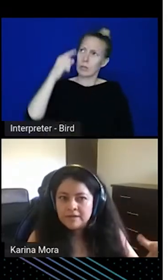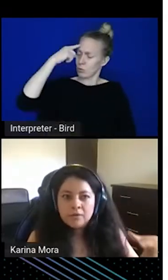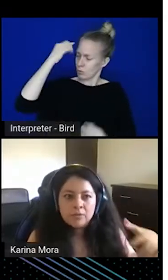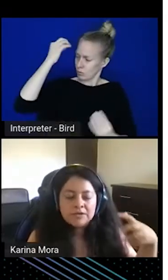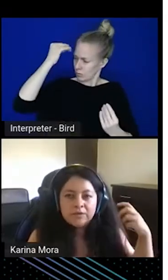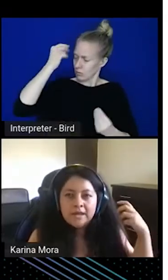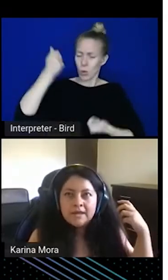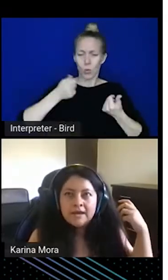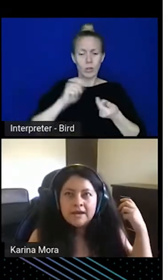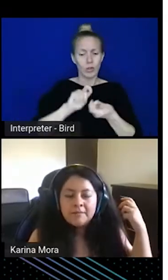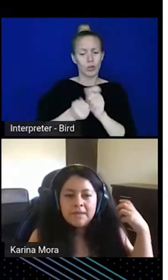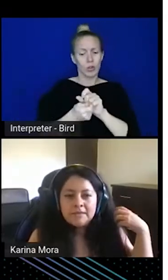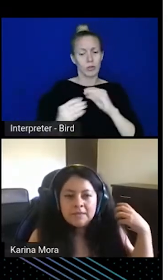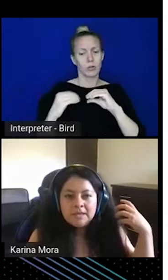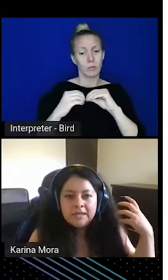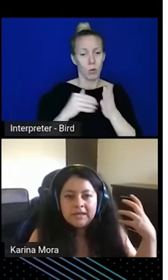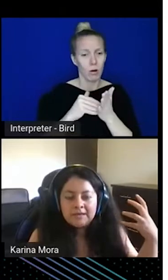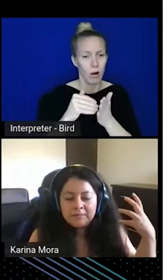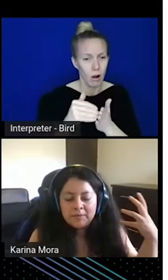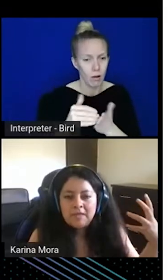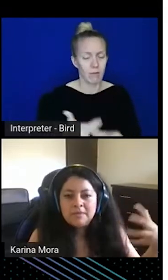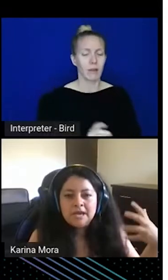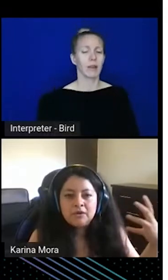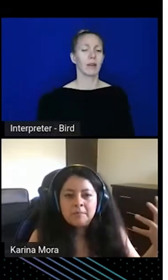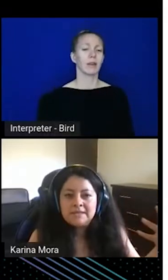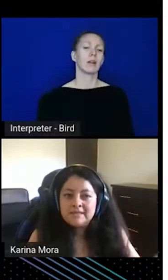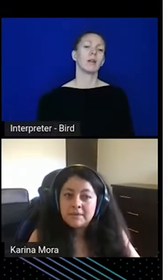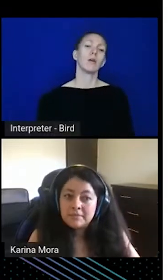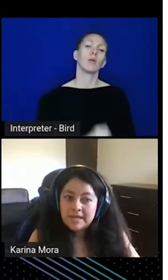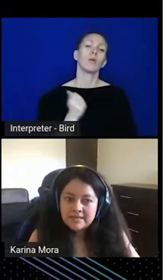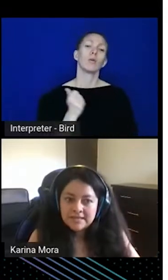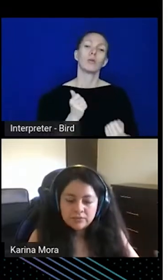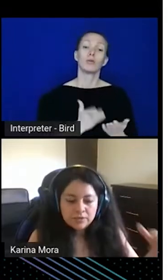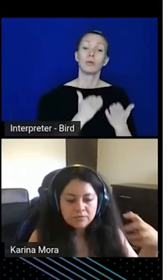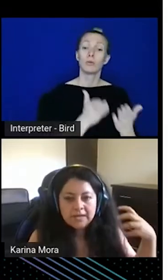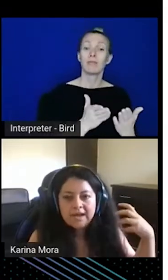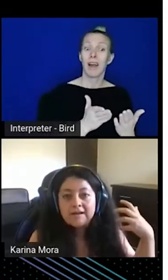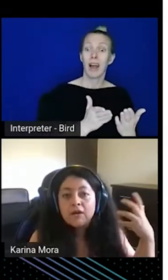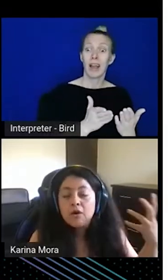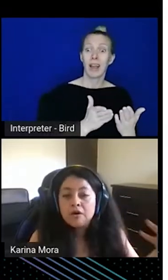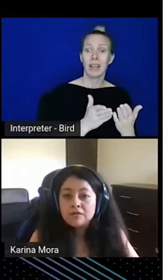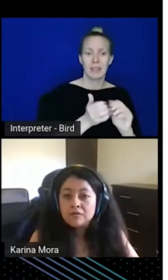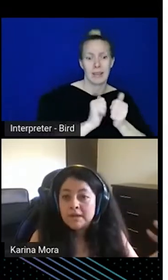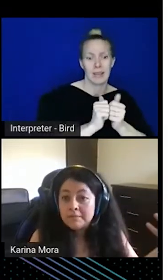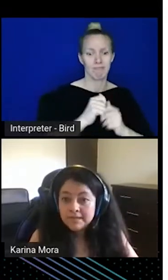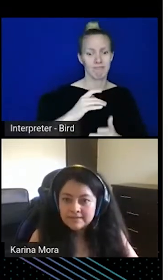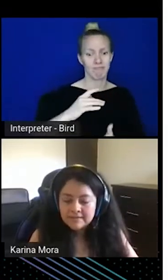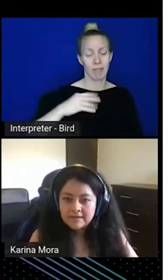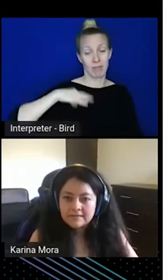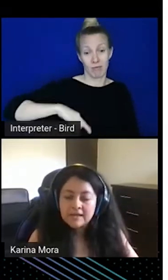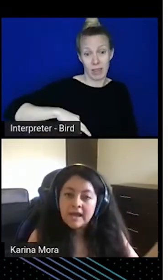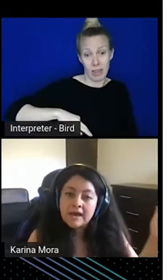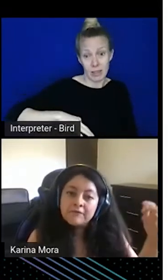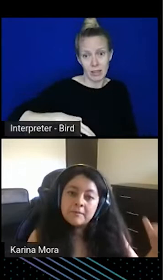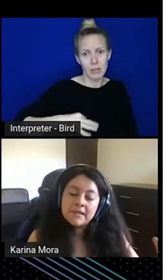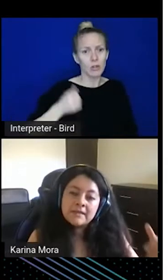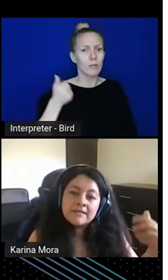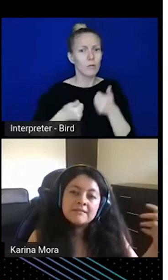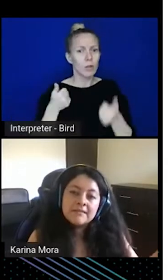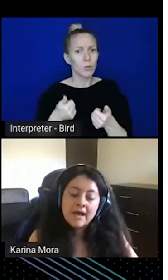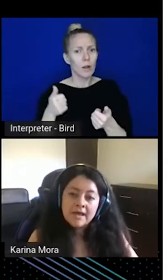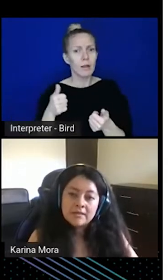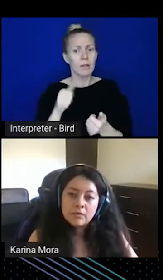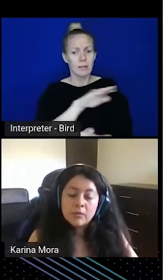often? Which one provide me a competitive advantage? Which one are core to my business? And from